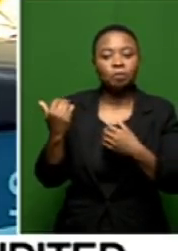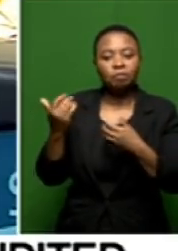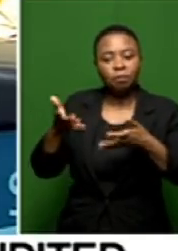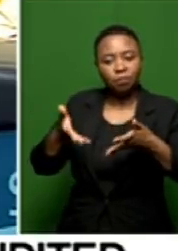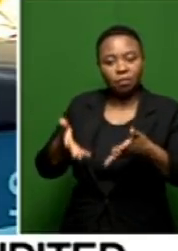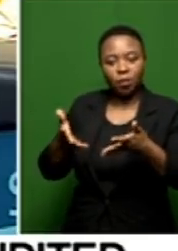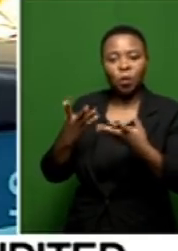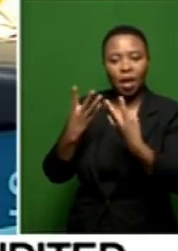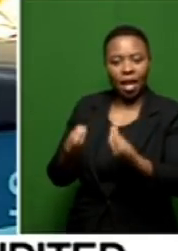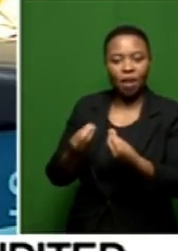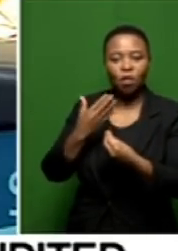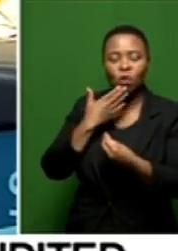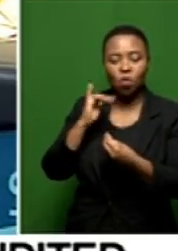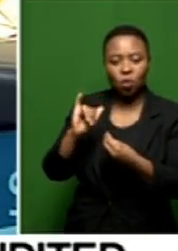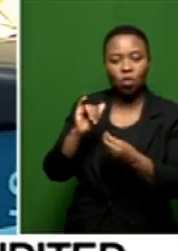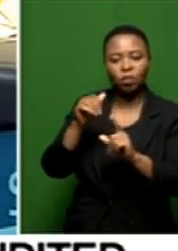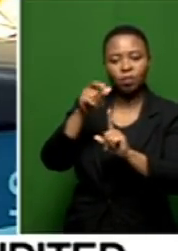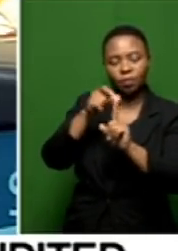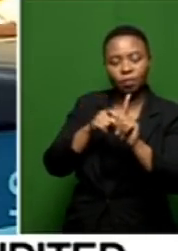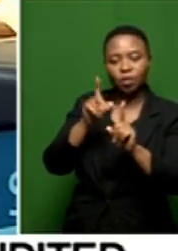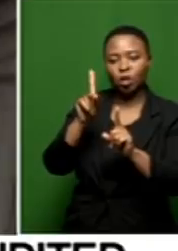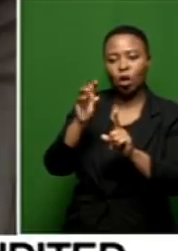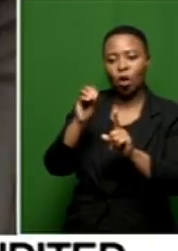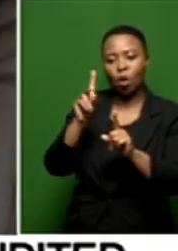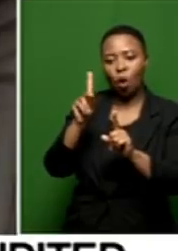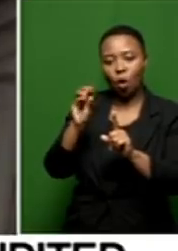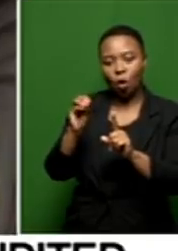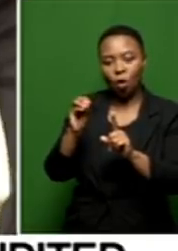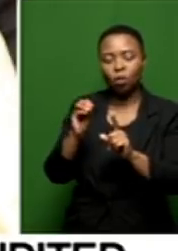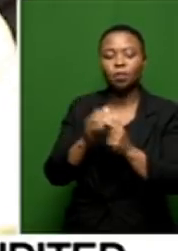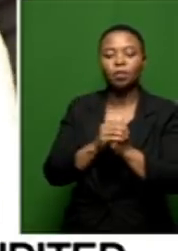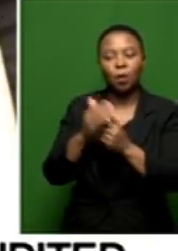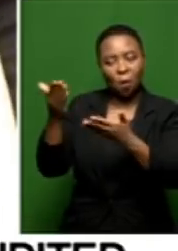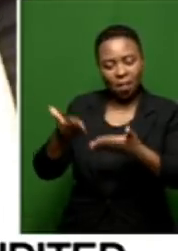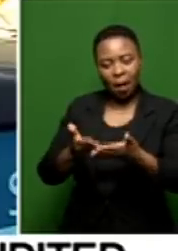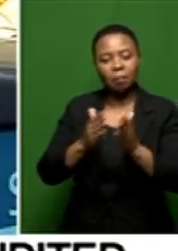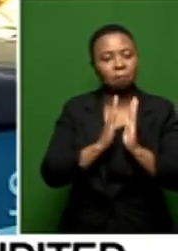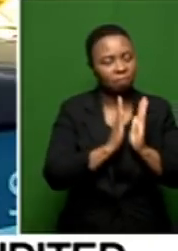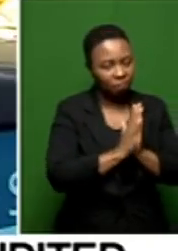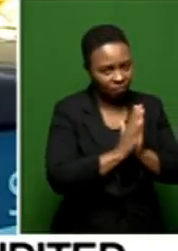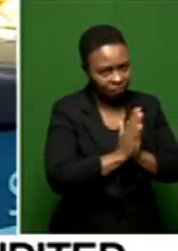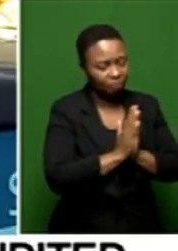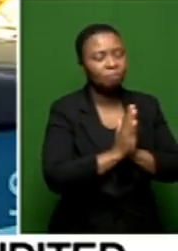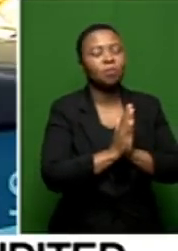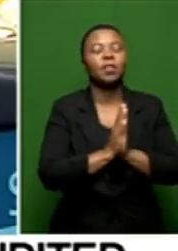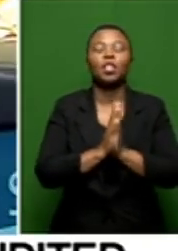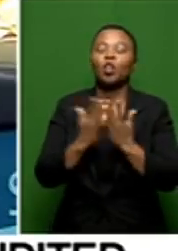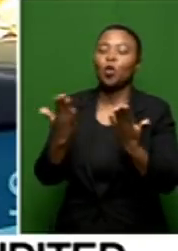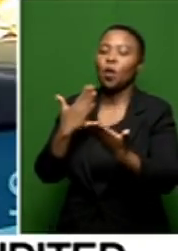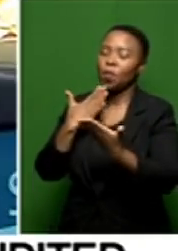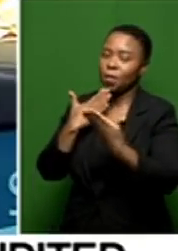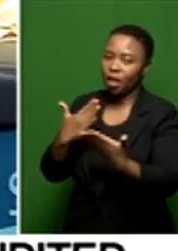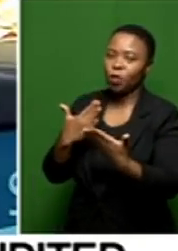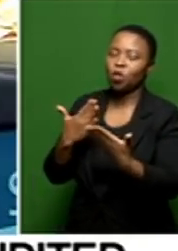studio by Gogo Machikwi. Welcome. And thank you very much for coming through. We're